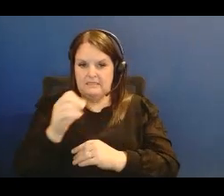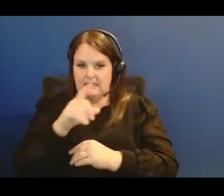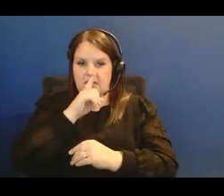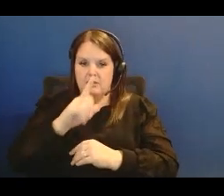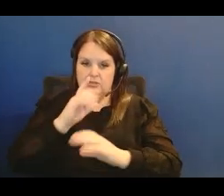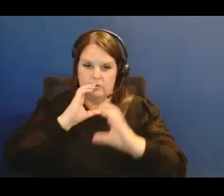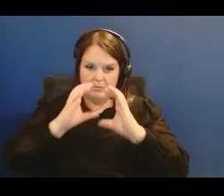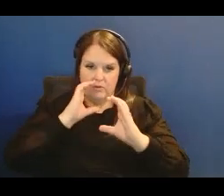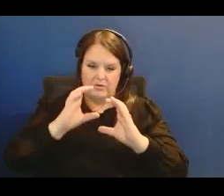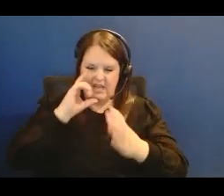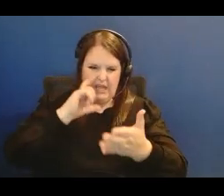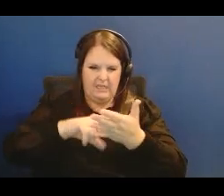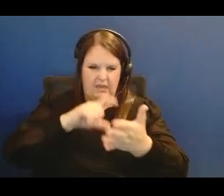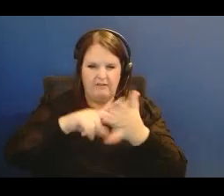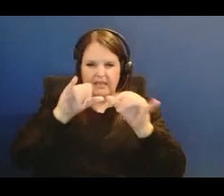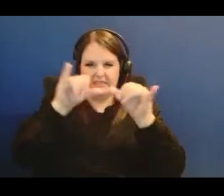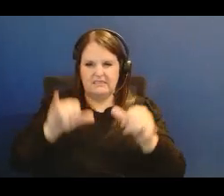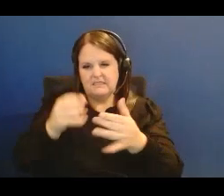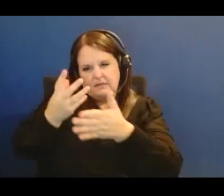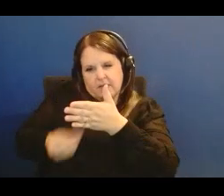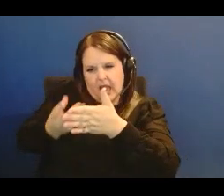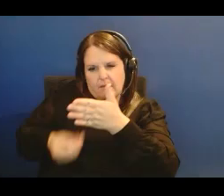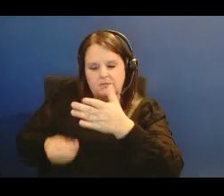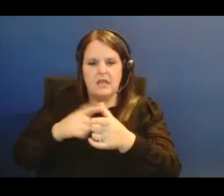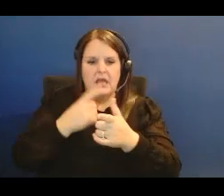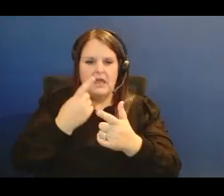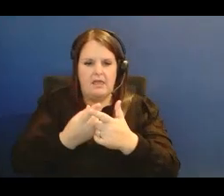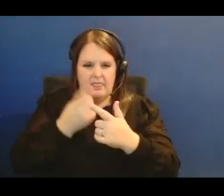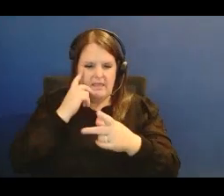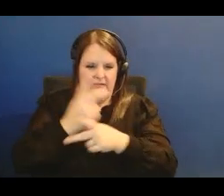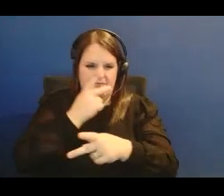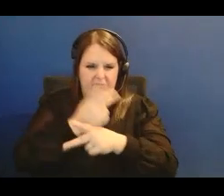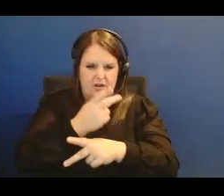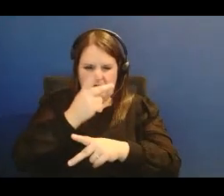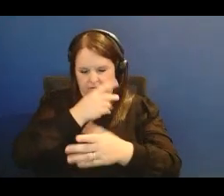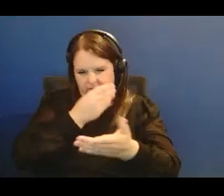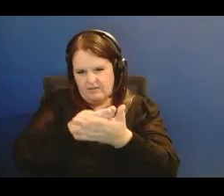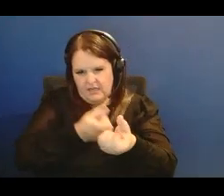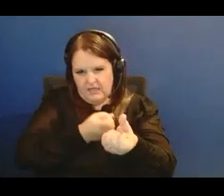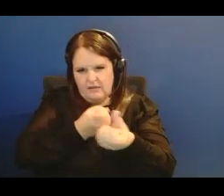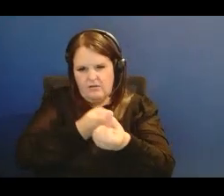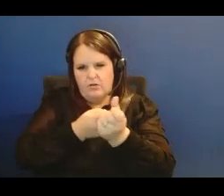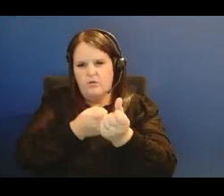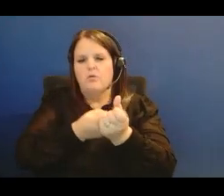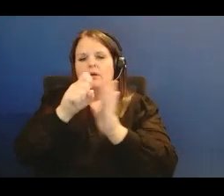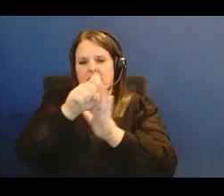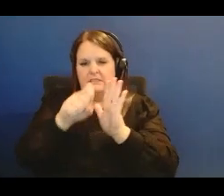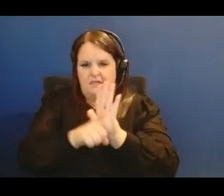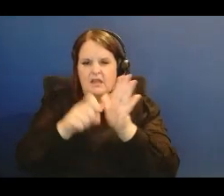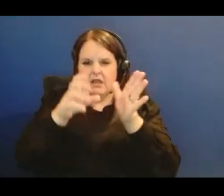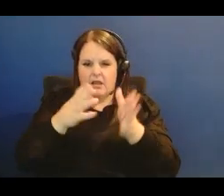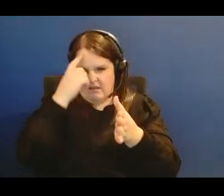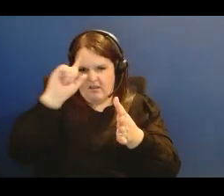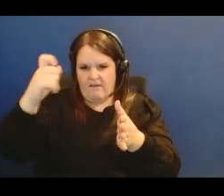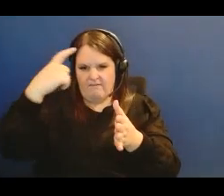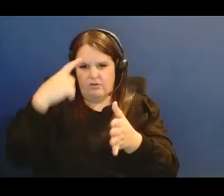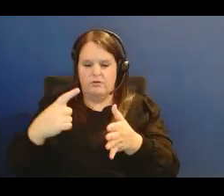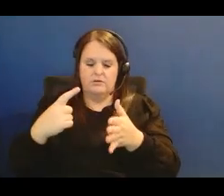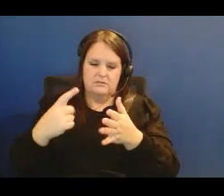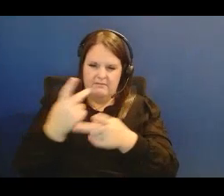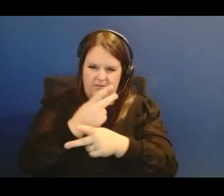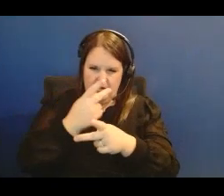system gaps. Key informal discussion with state partners and community organizations to refine needs and confirm